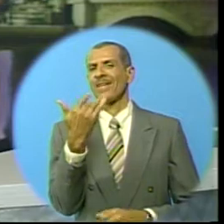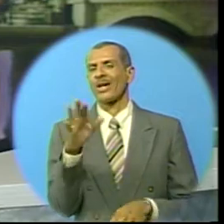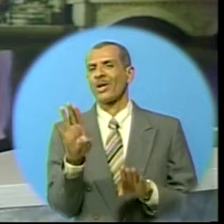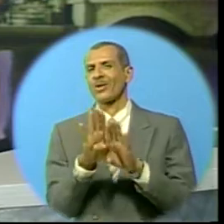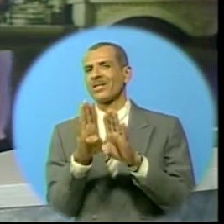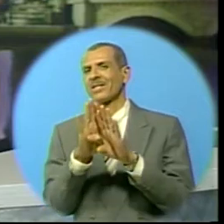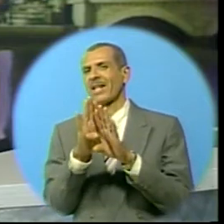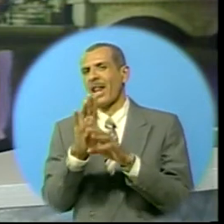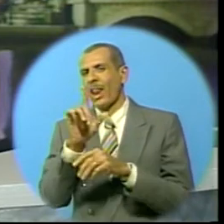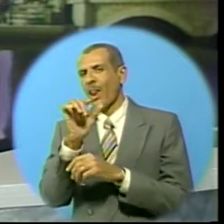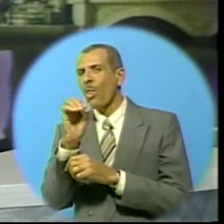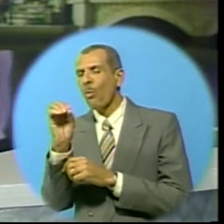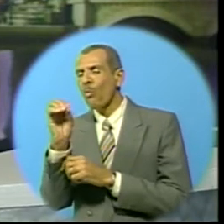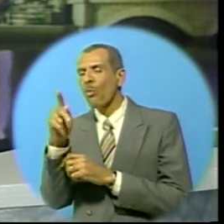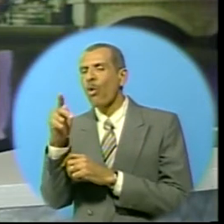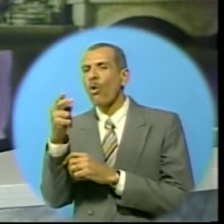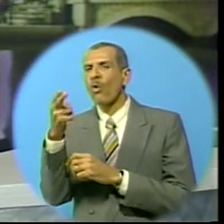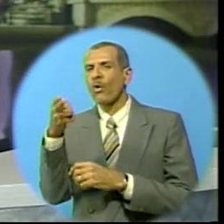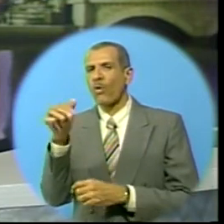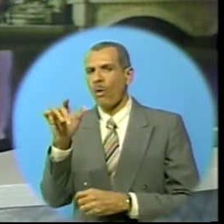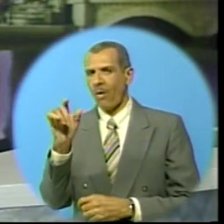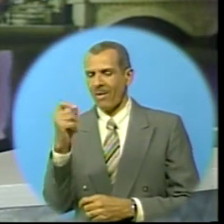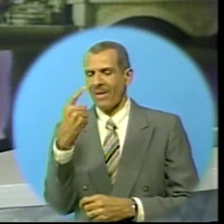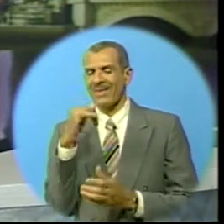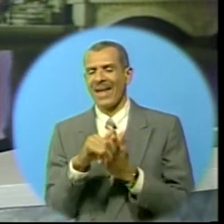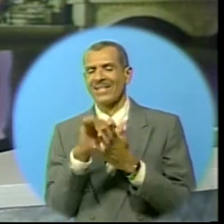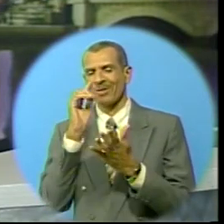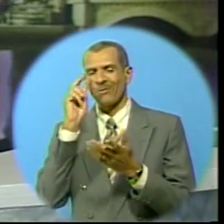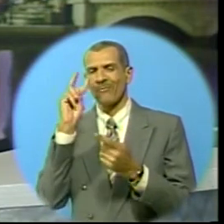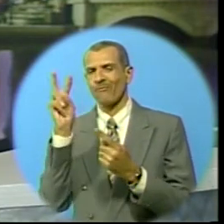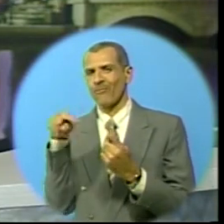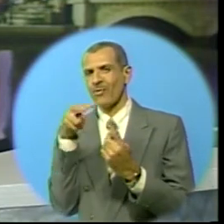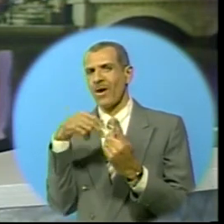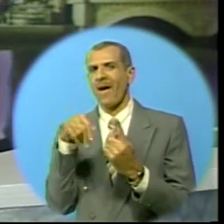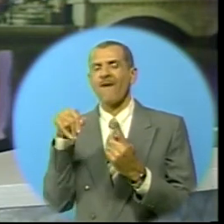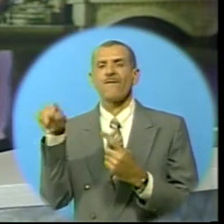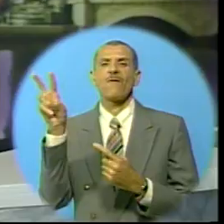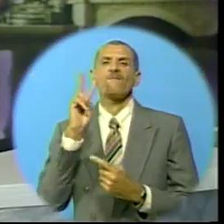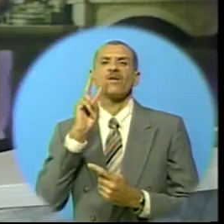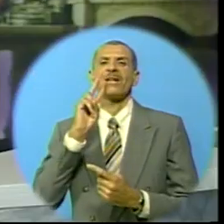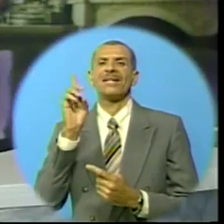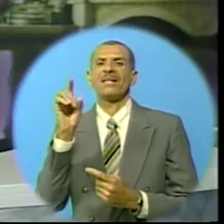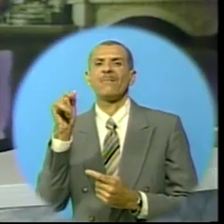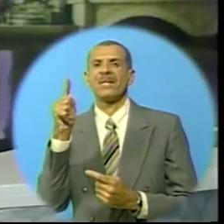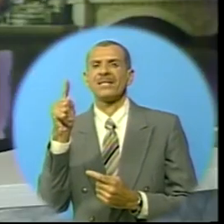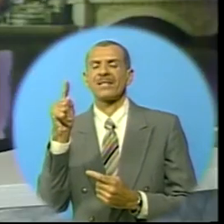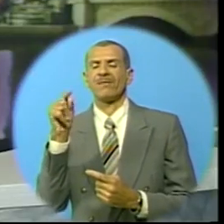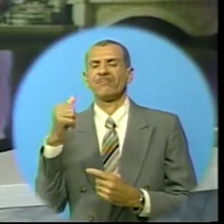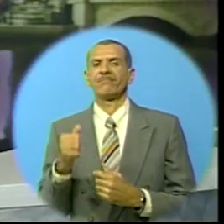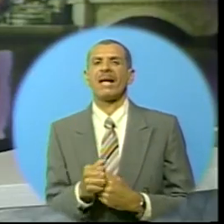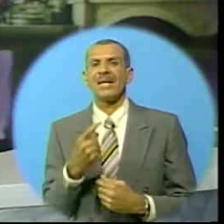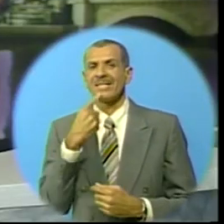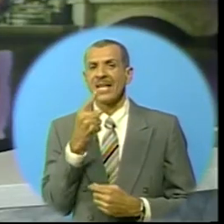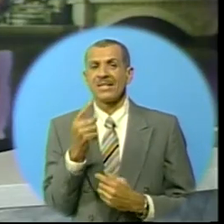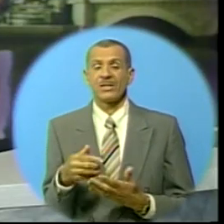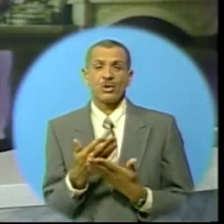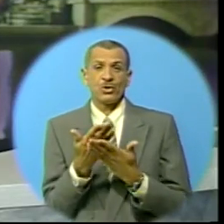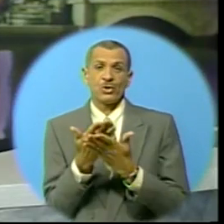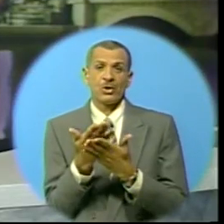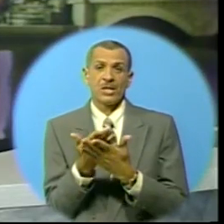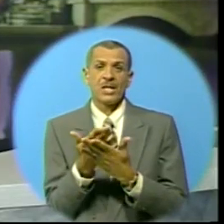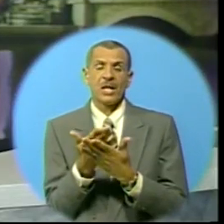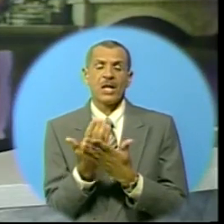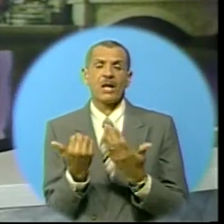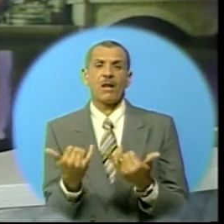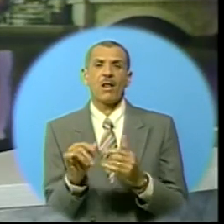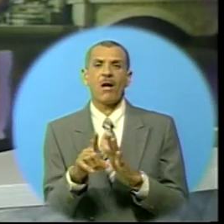in the existing legislation. That's the view of Government Senator Verla de Pisa. She suggests that under the current law, offenders